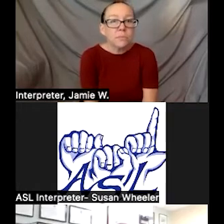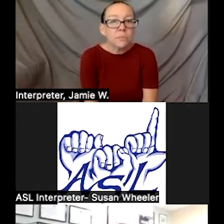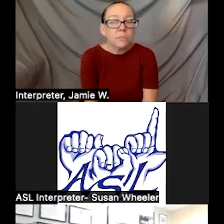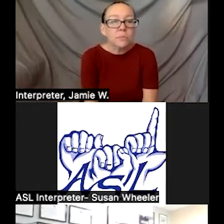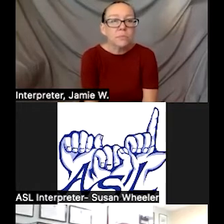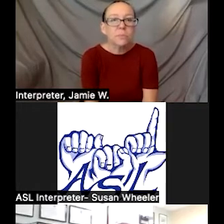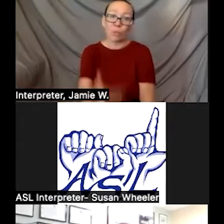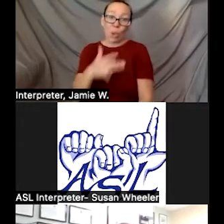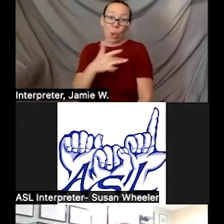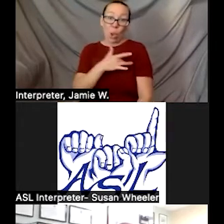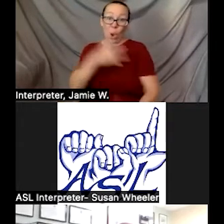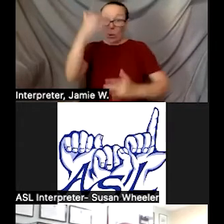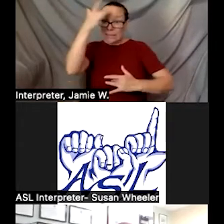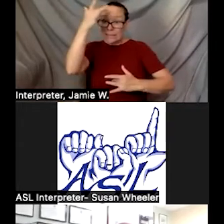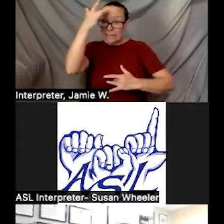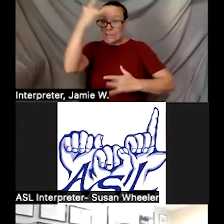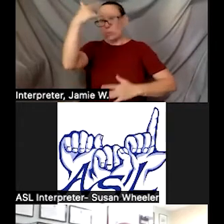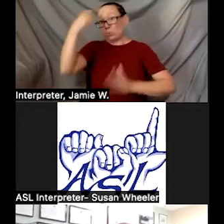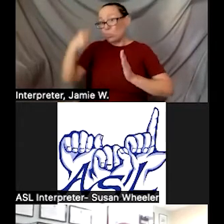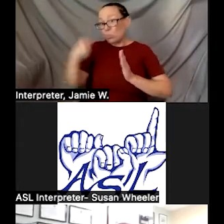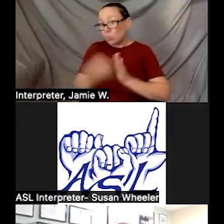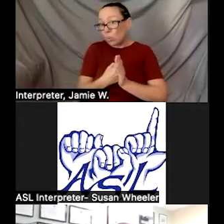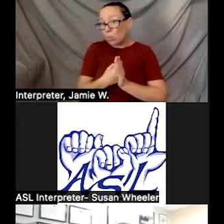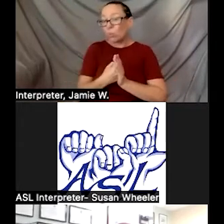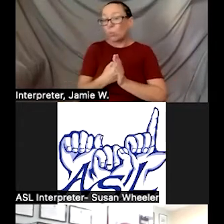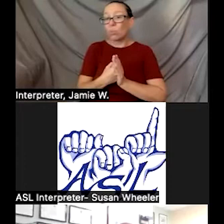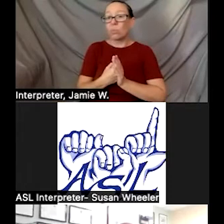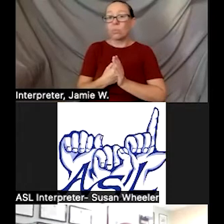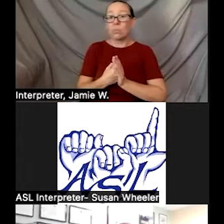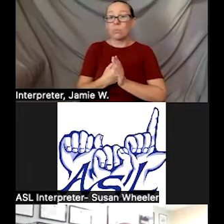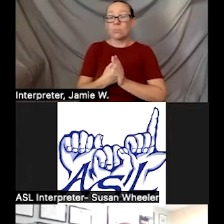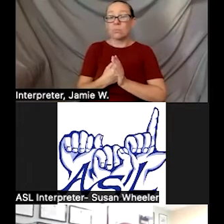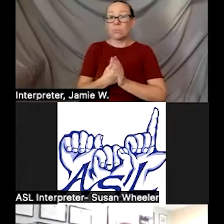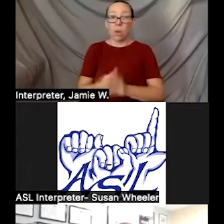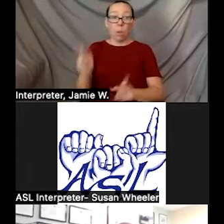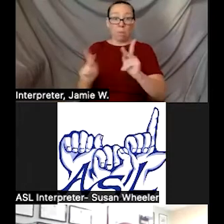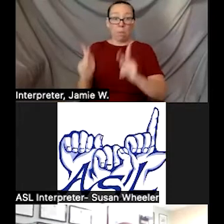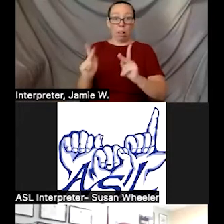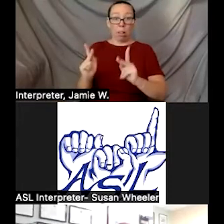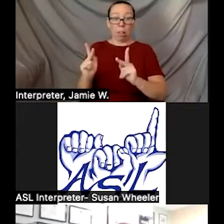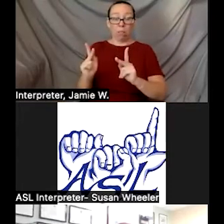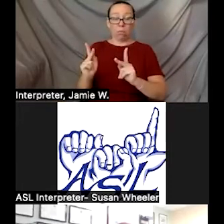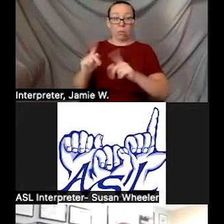Heart disease and stroke and being dependent on